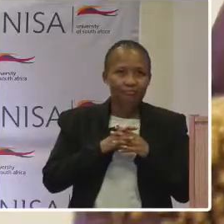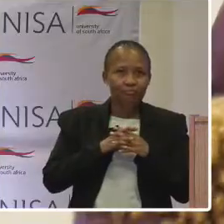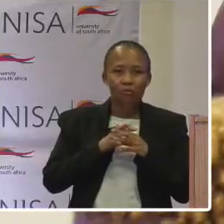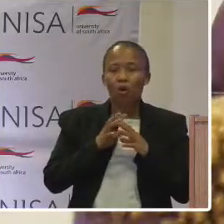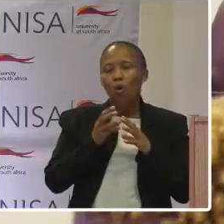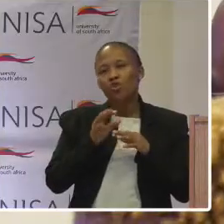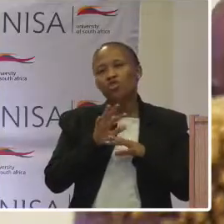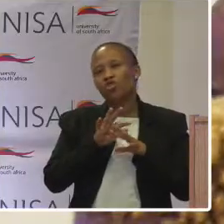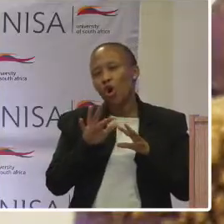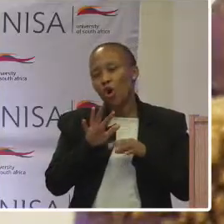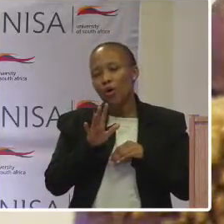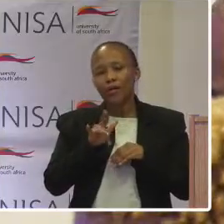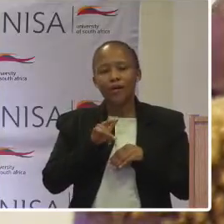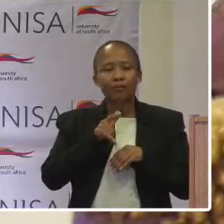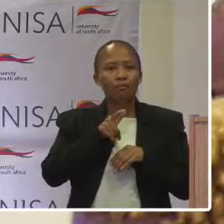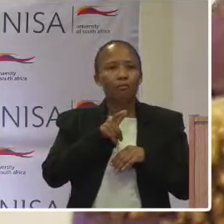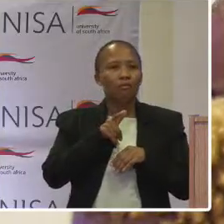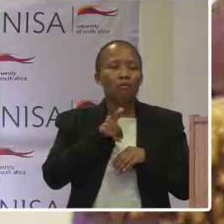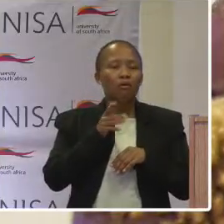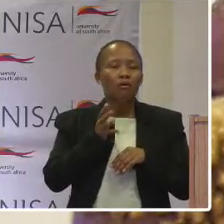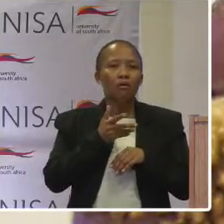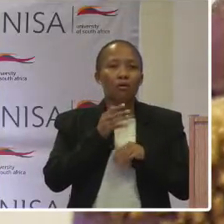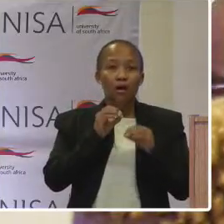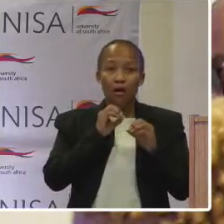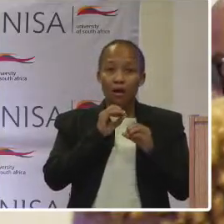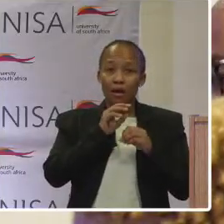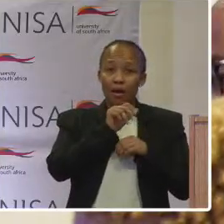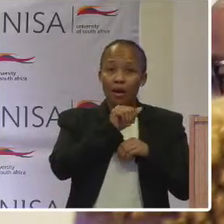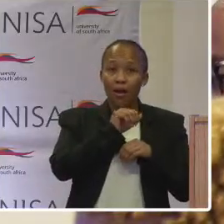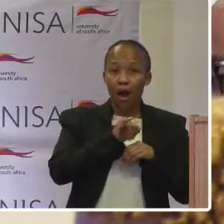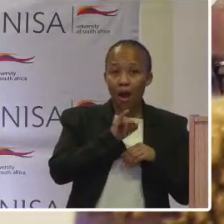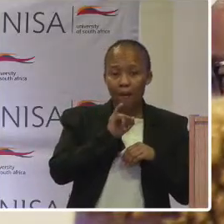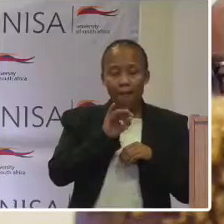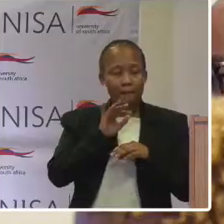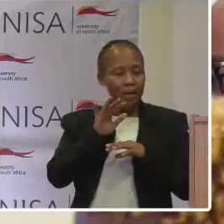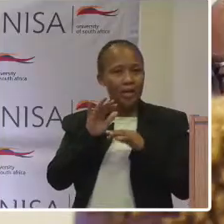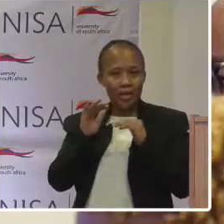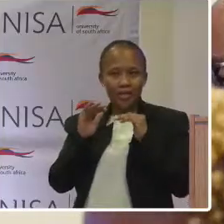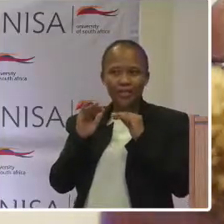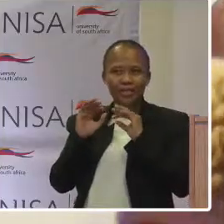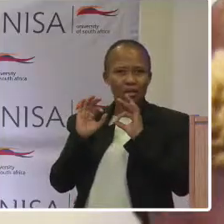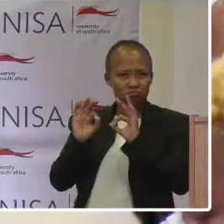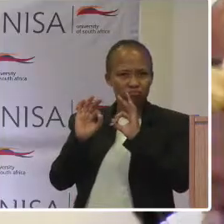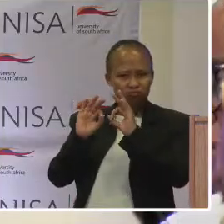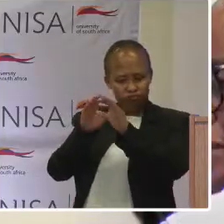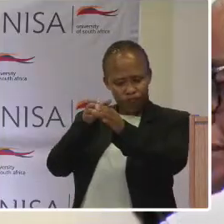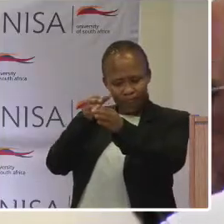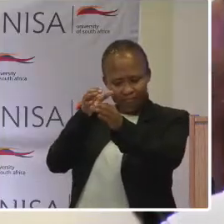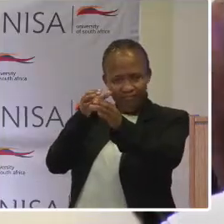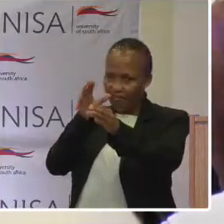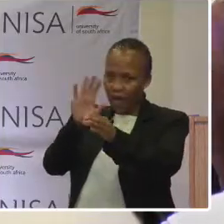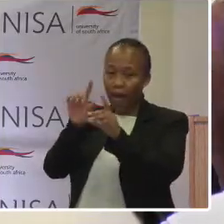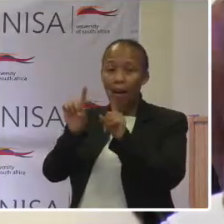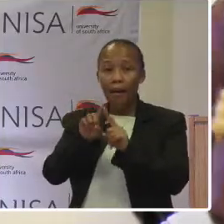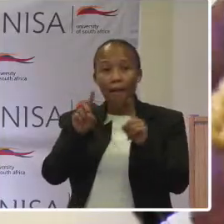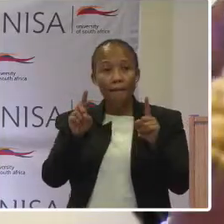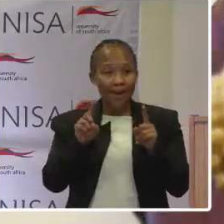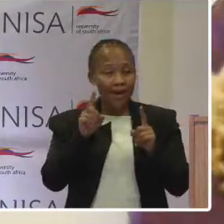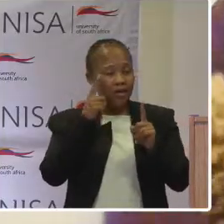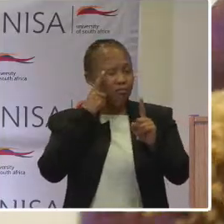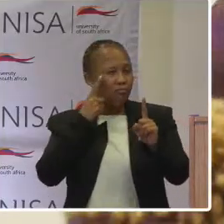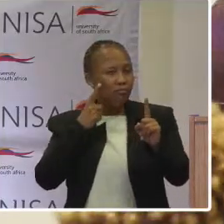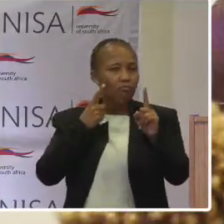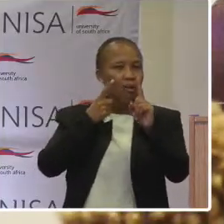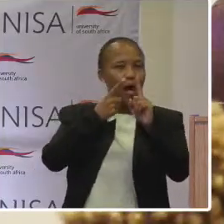point or in that stage of that intelligent, because of their aim was to create